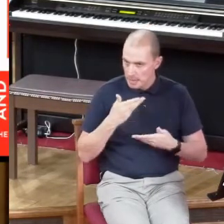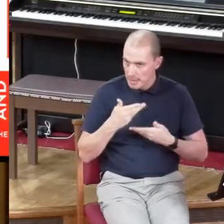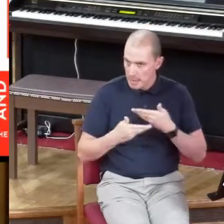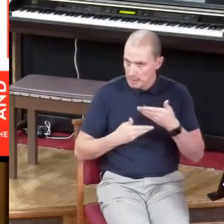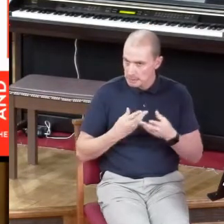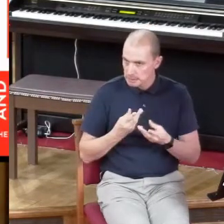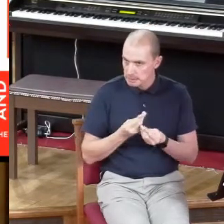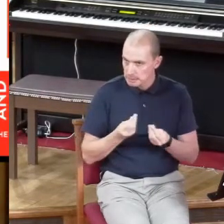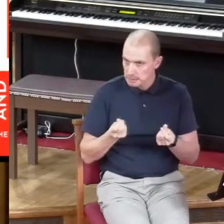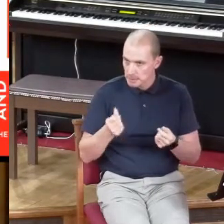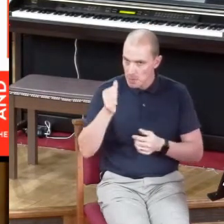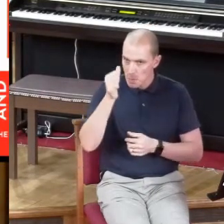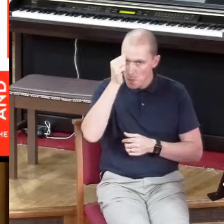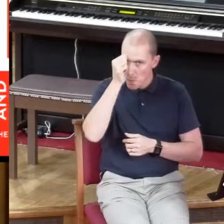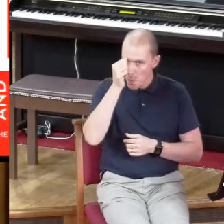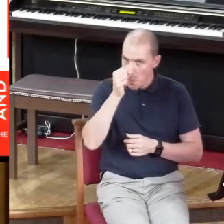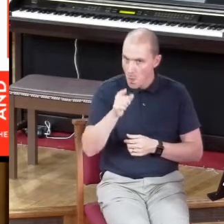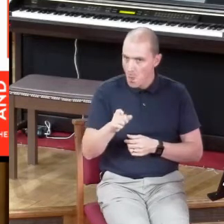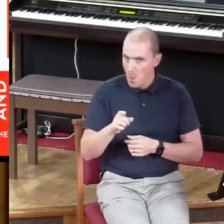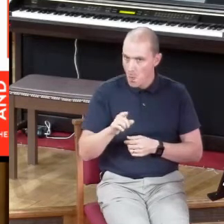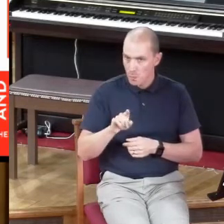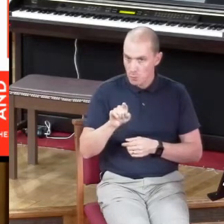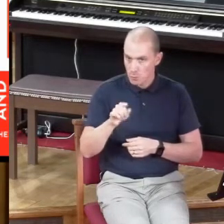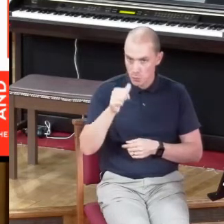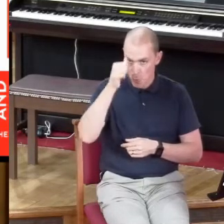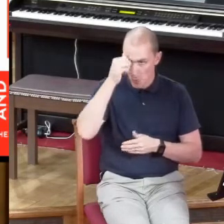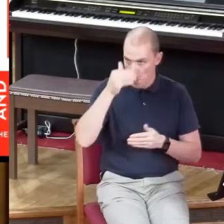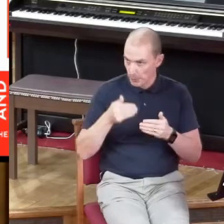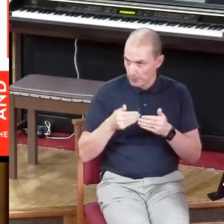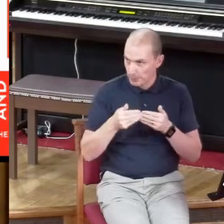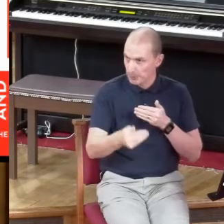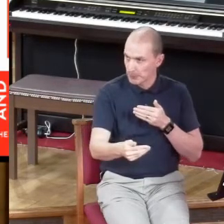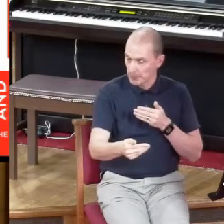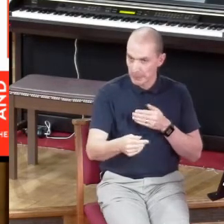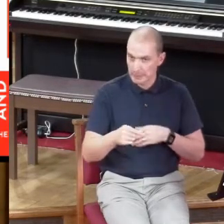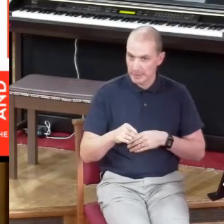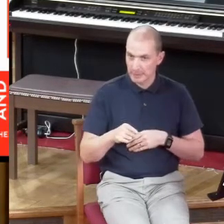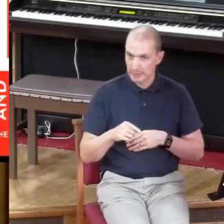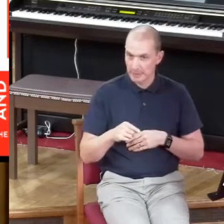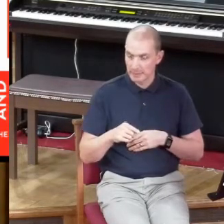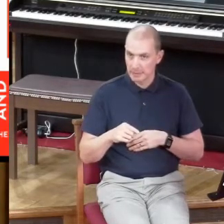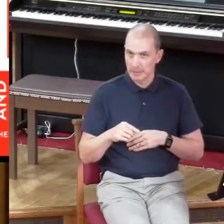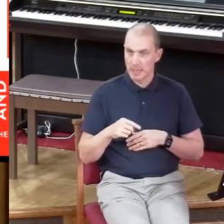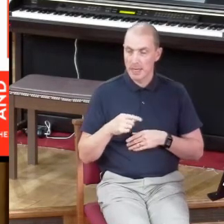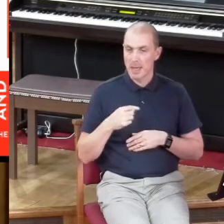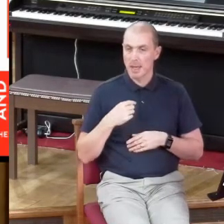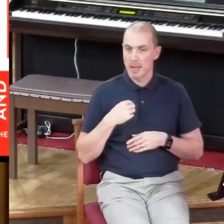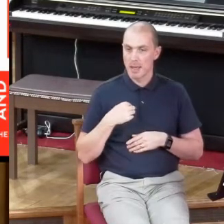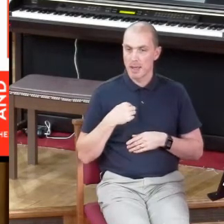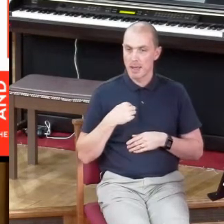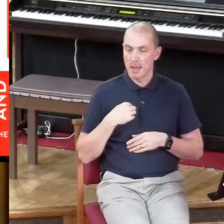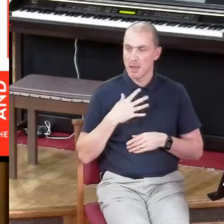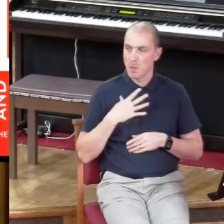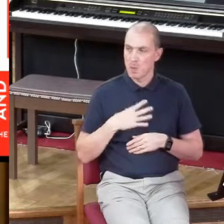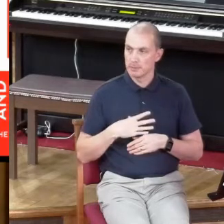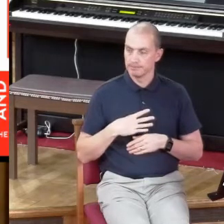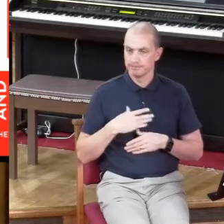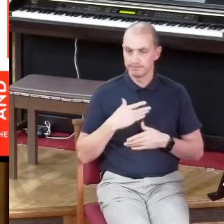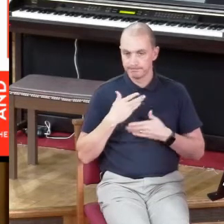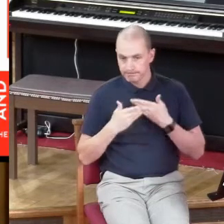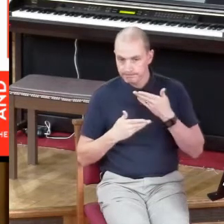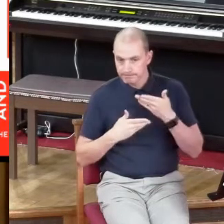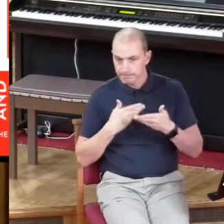of you know about that better than I do. But I got the impression at one time they stopped actually telling you when people